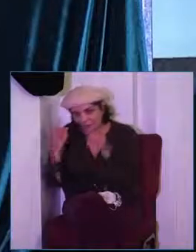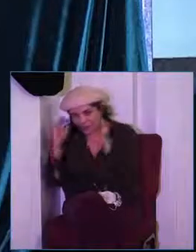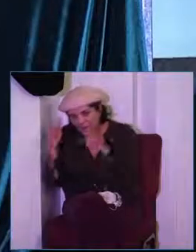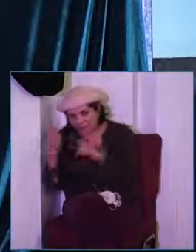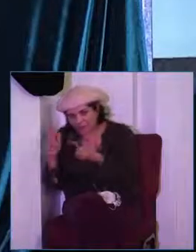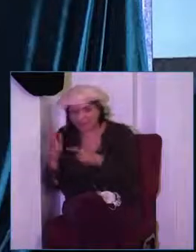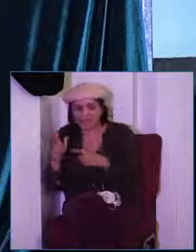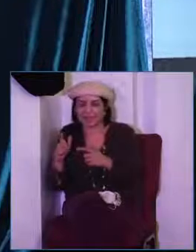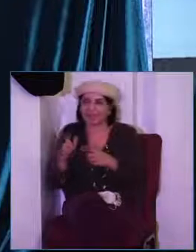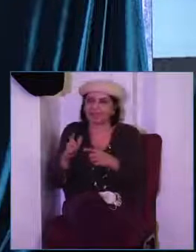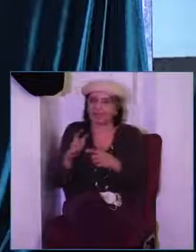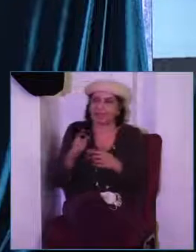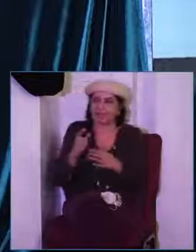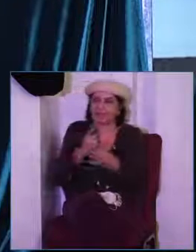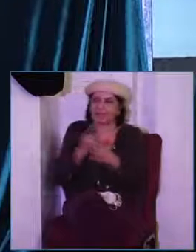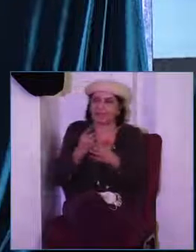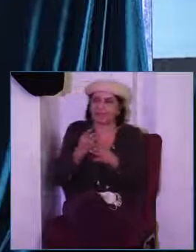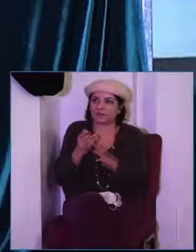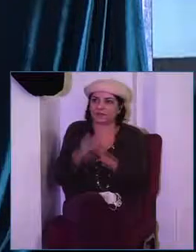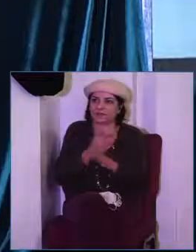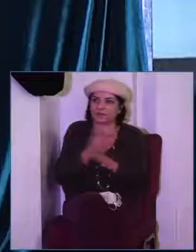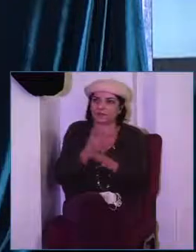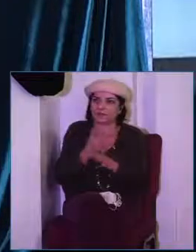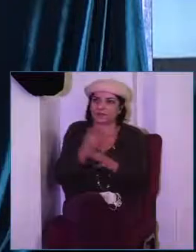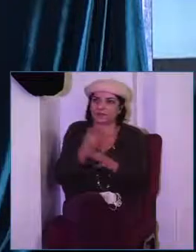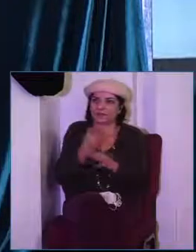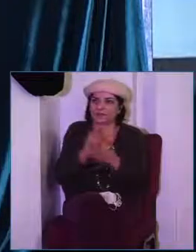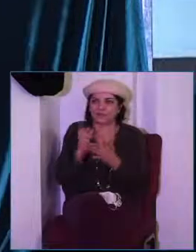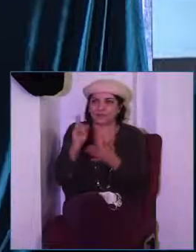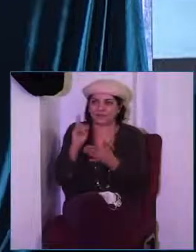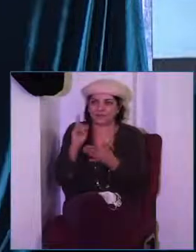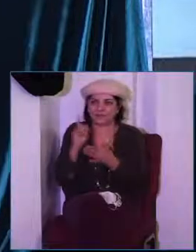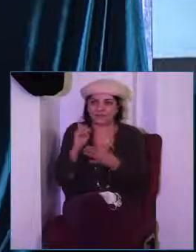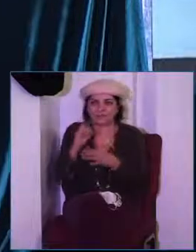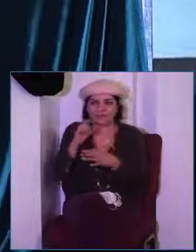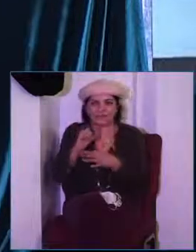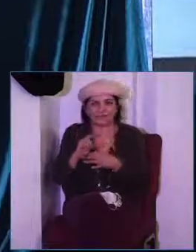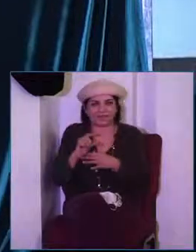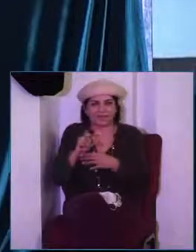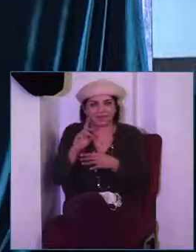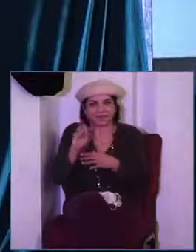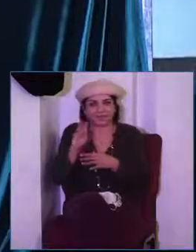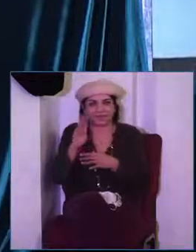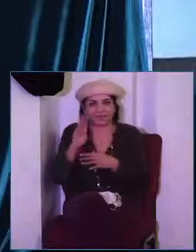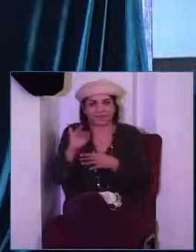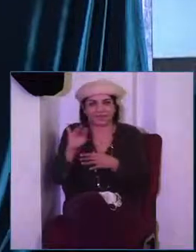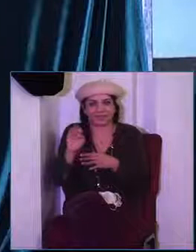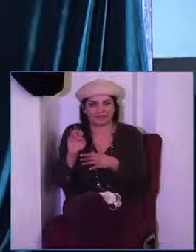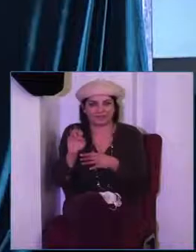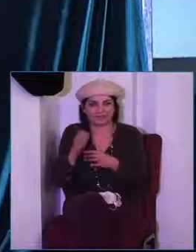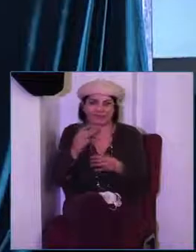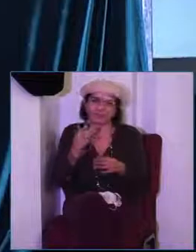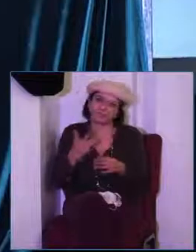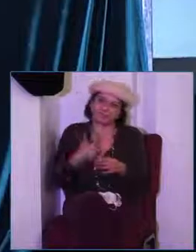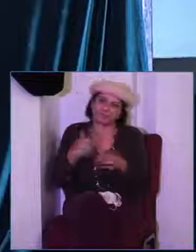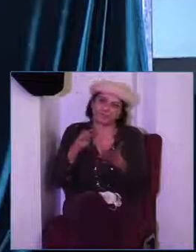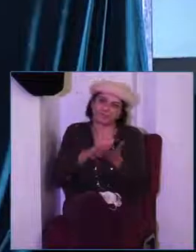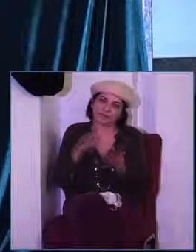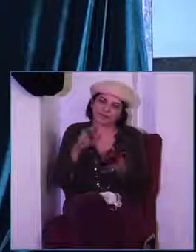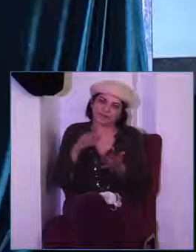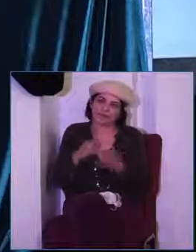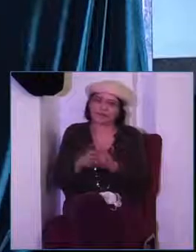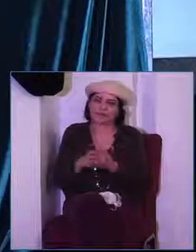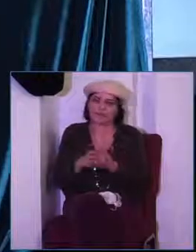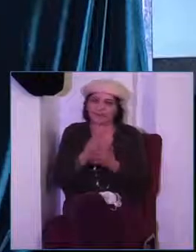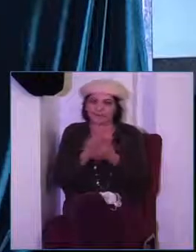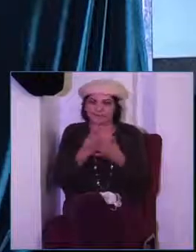And week before last, it was Little Debbie birthday cakes. Woo, they were so good, I never had those before. One week it was brownies.